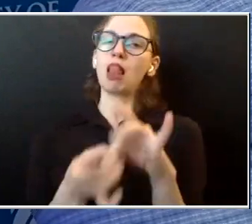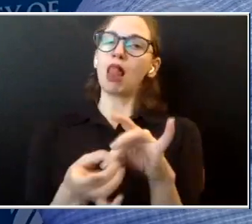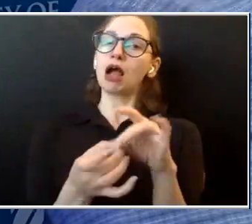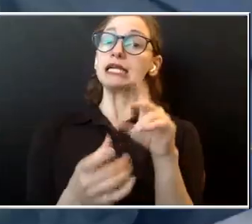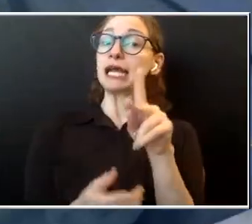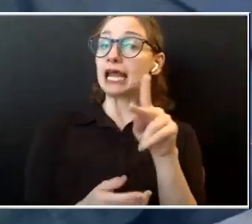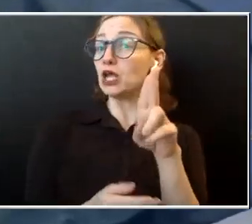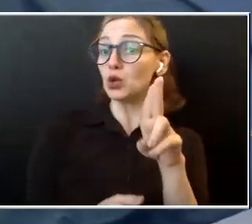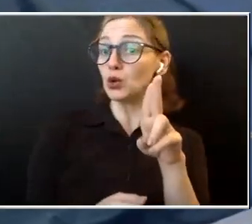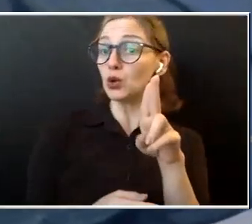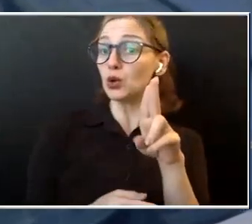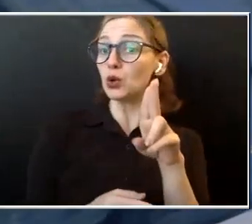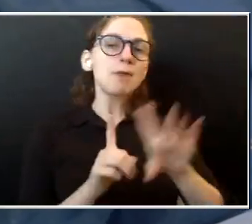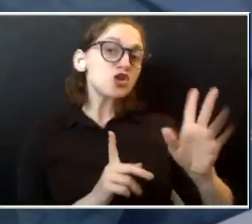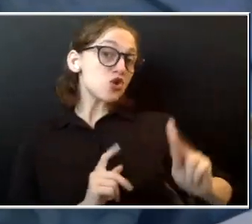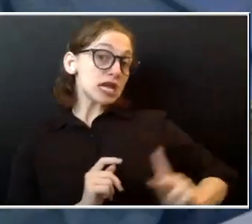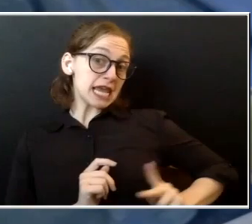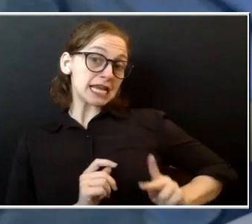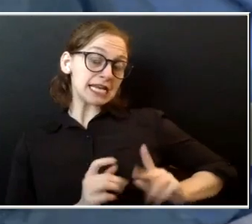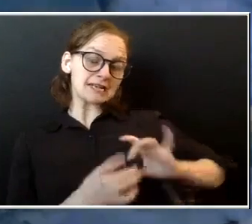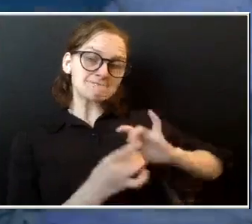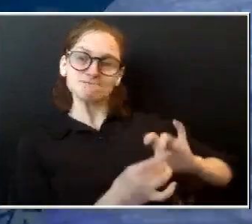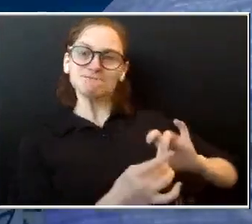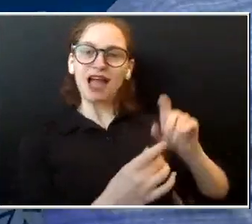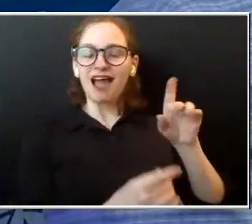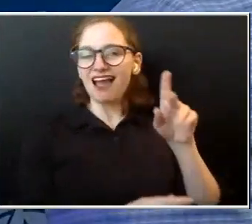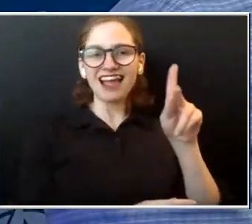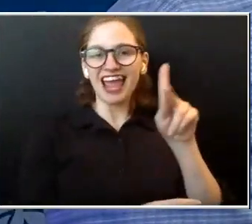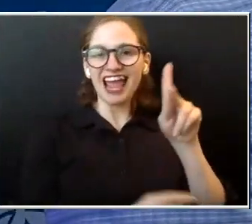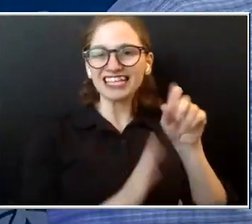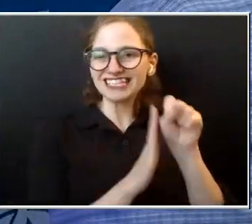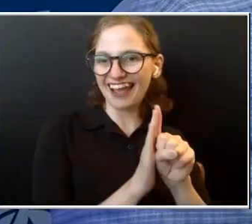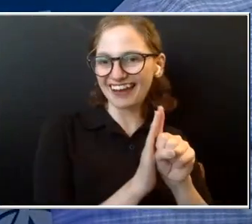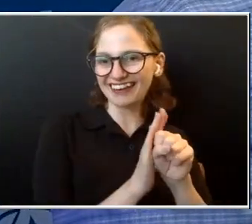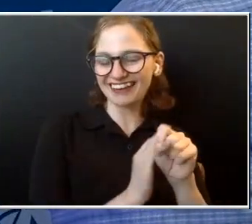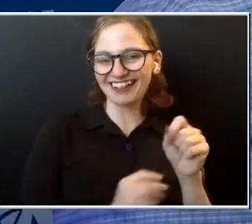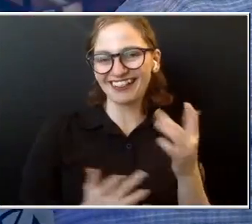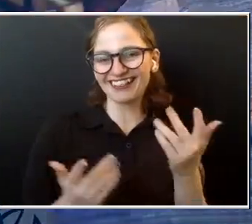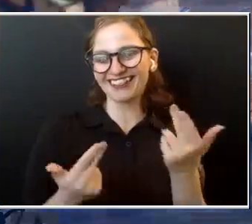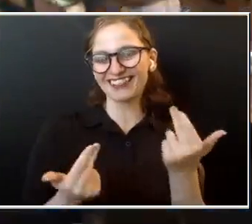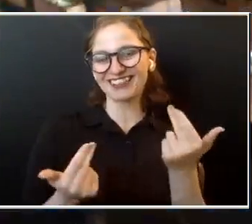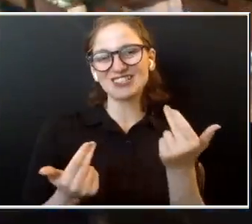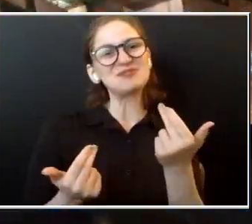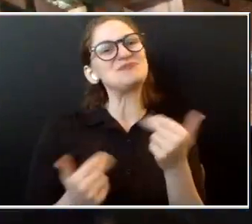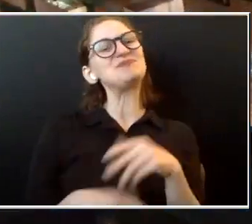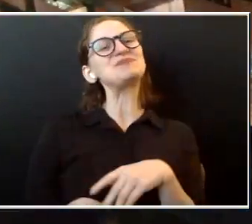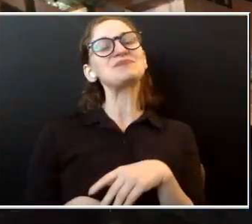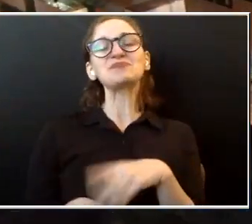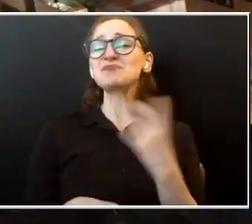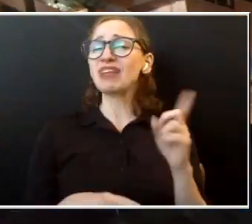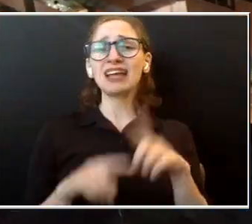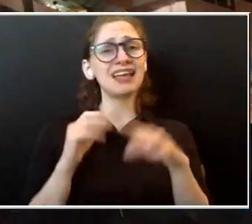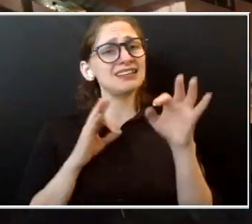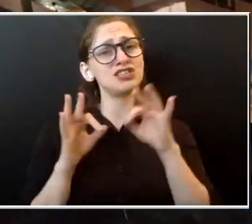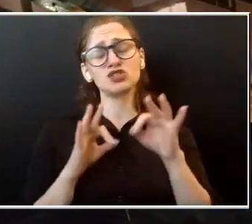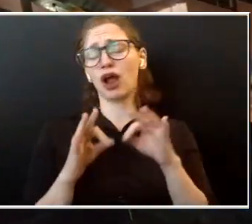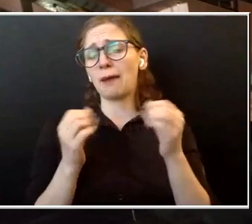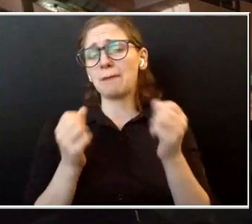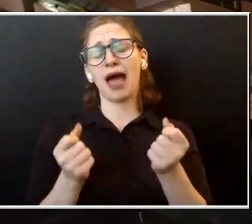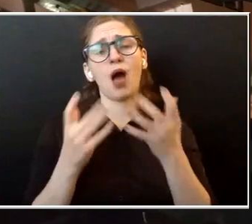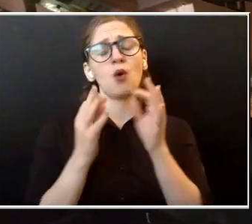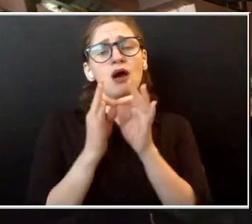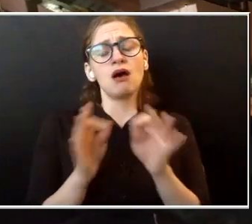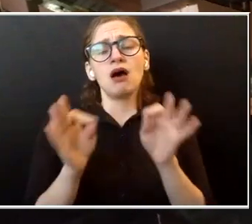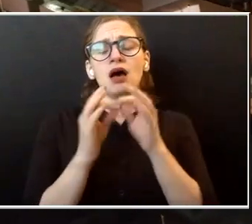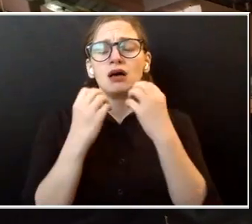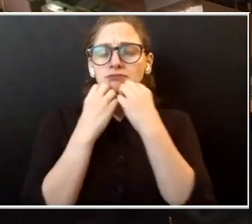kidney's going to be a K-Stater. You can't put it in words how much it means. I just appreciate her so